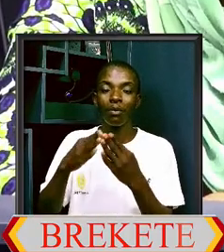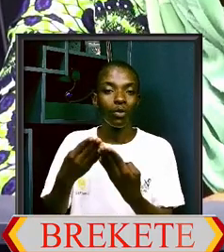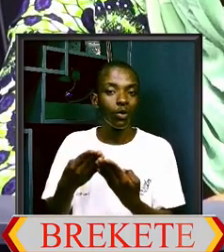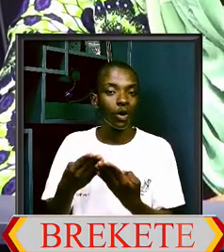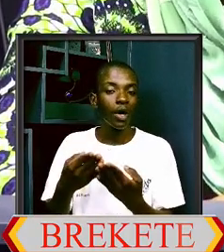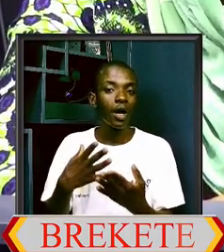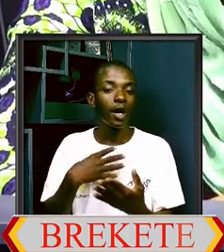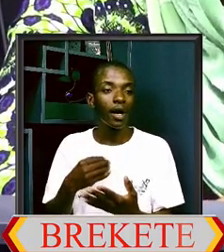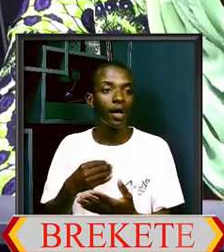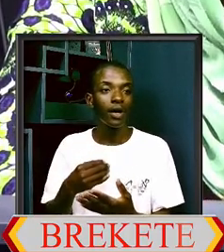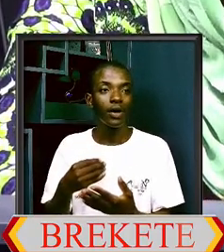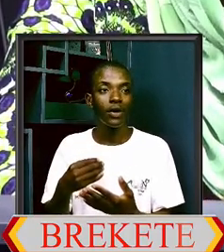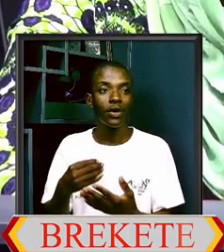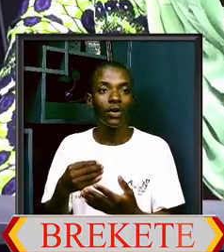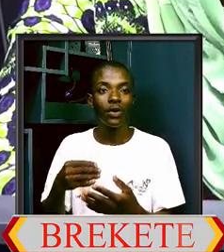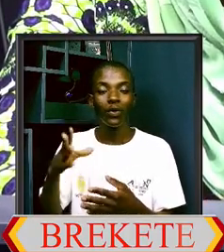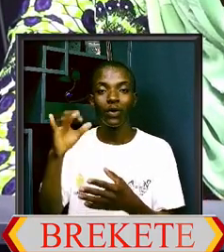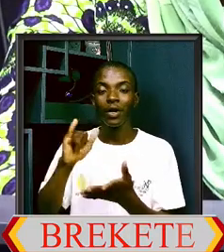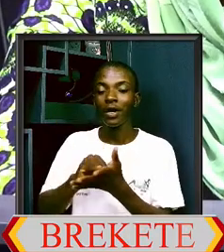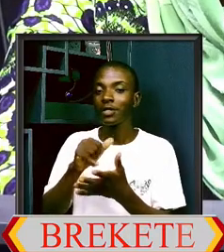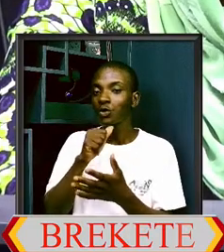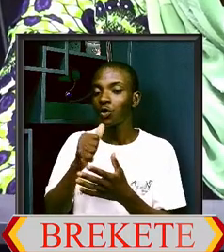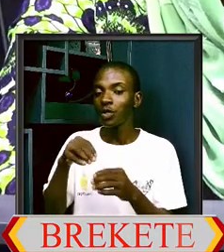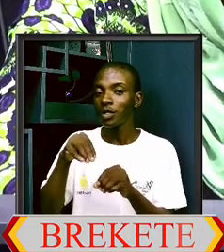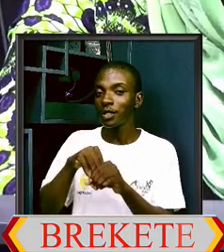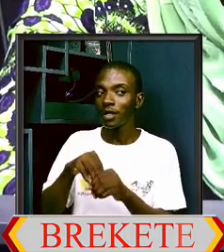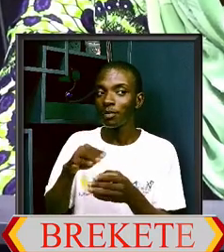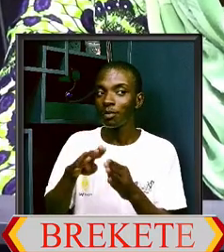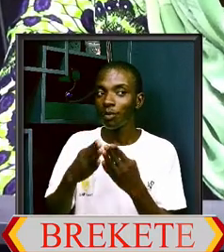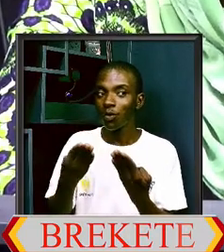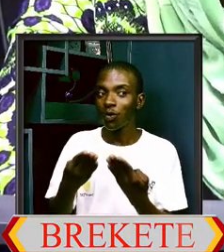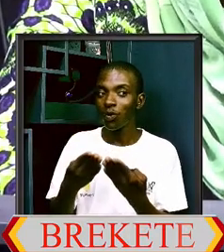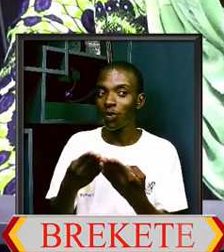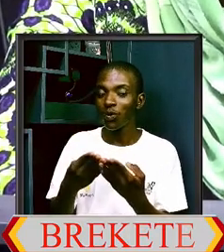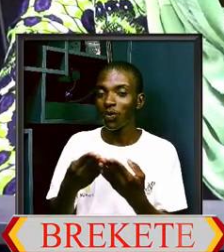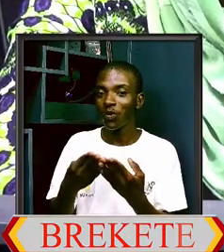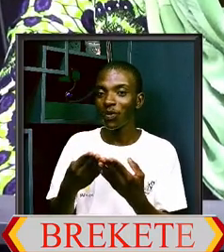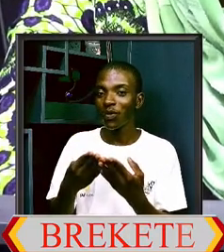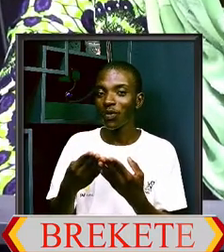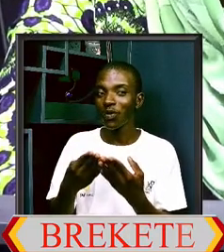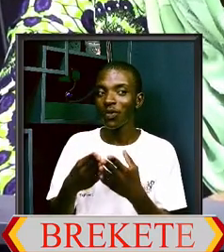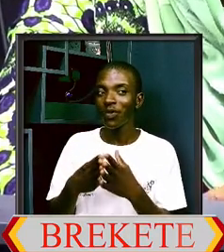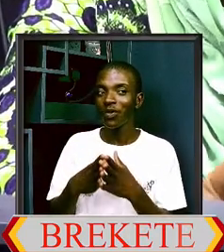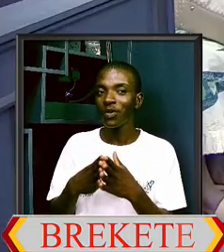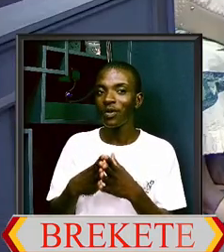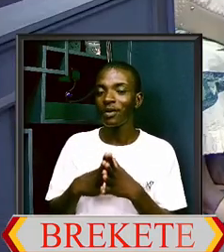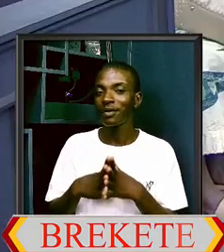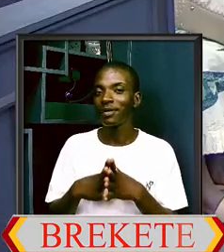book and the one for book so be bear with us thank